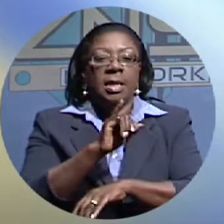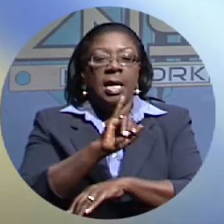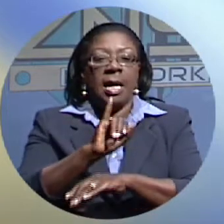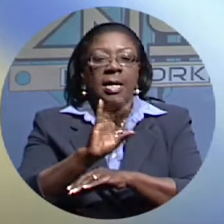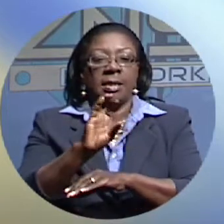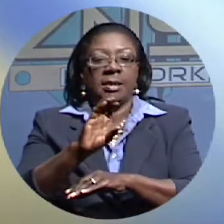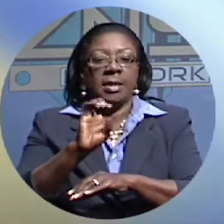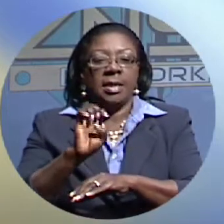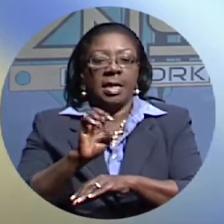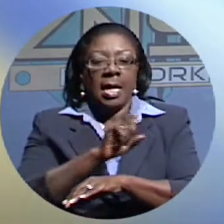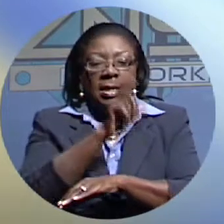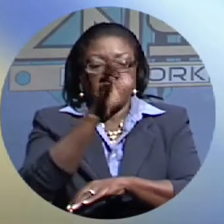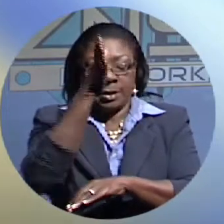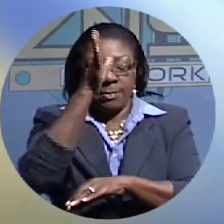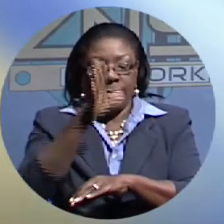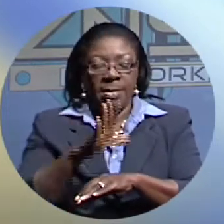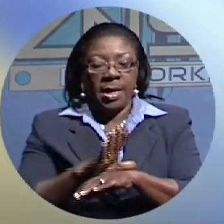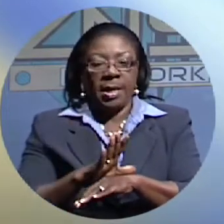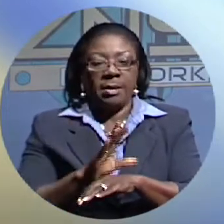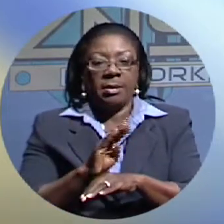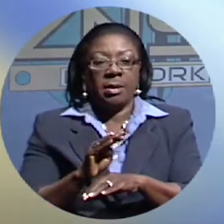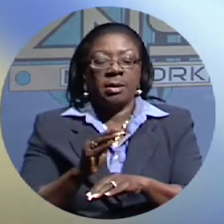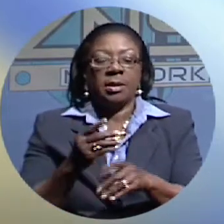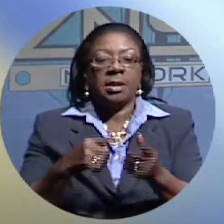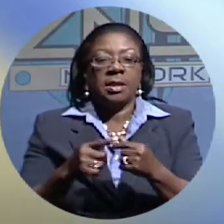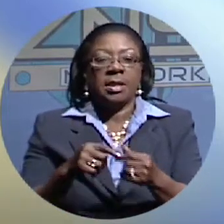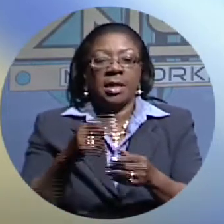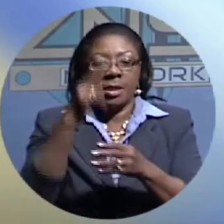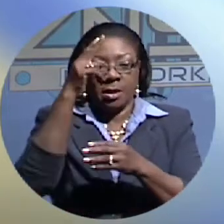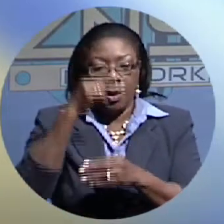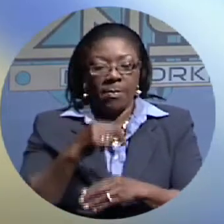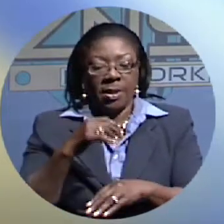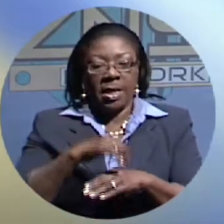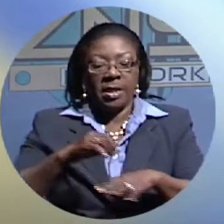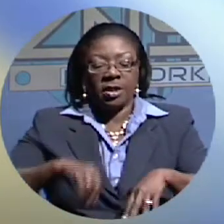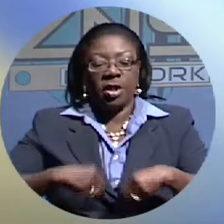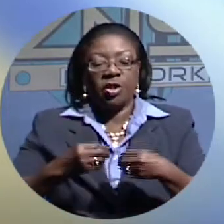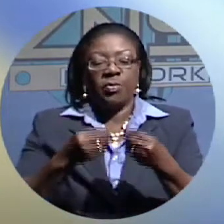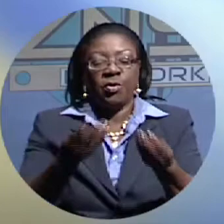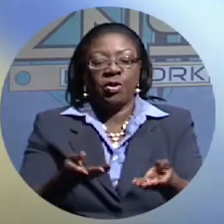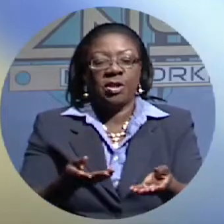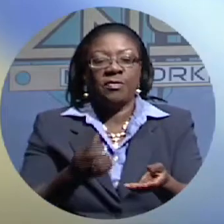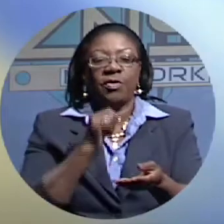regatta some 11 years ago, and he's humbled that his contributions have not been overlooked.